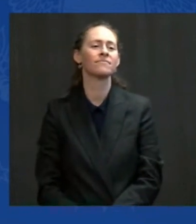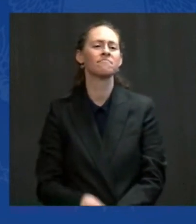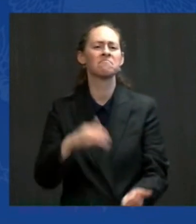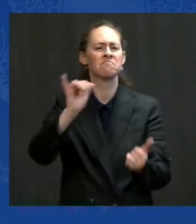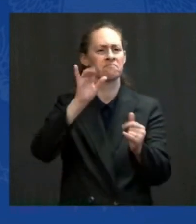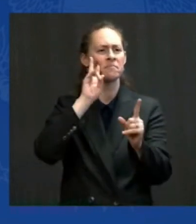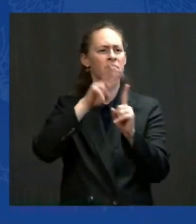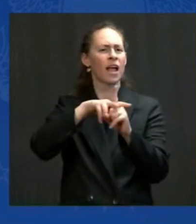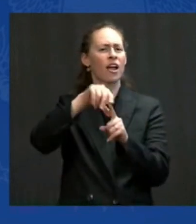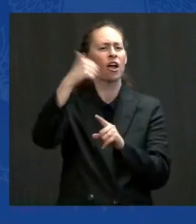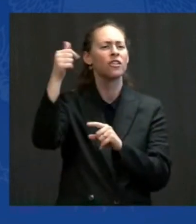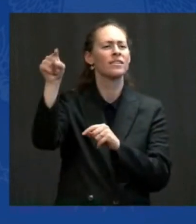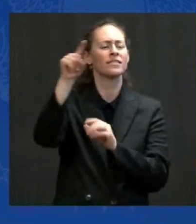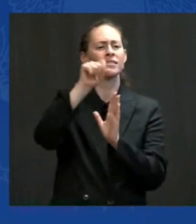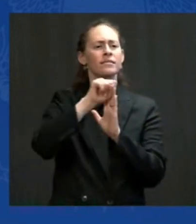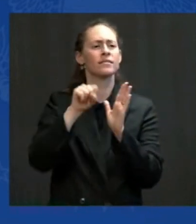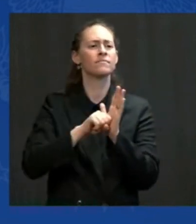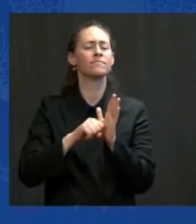got